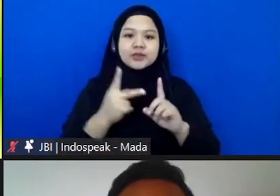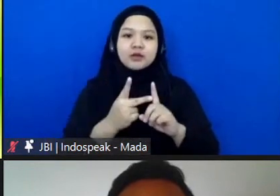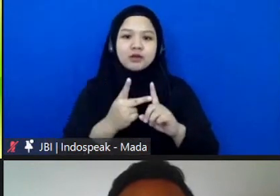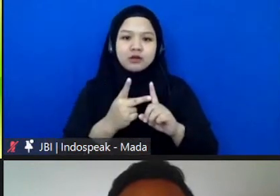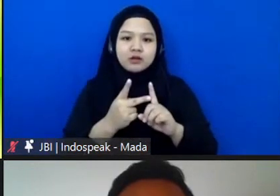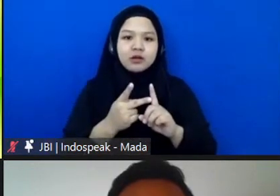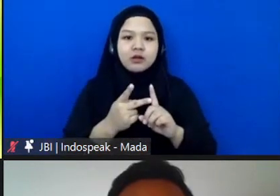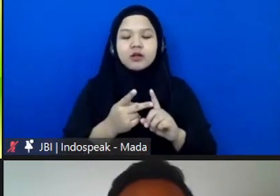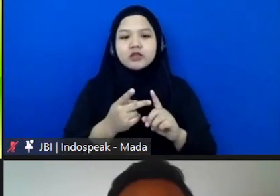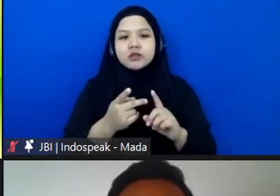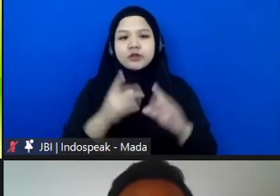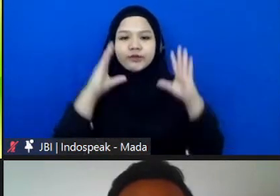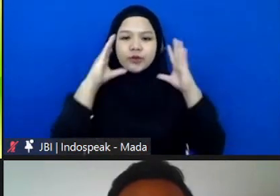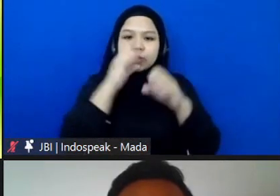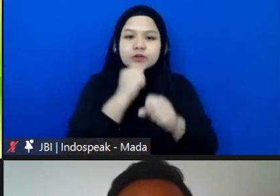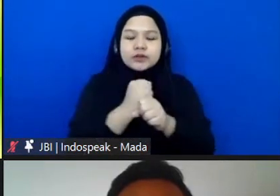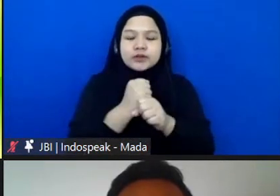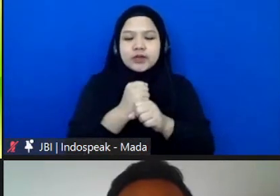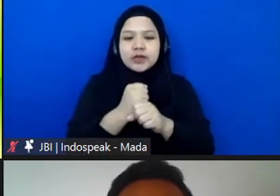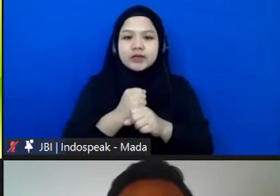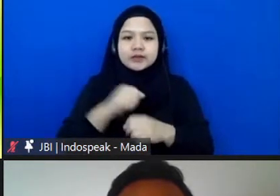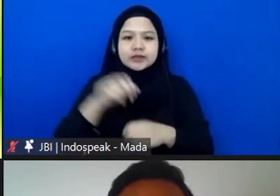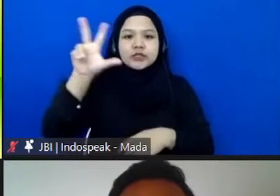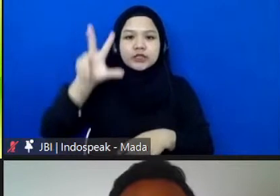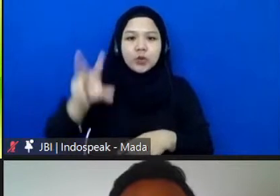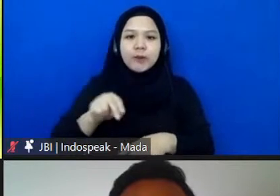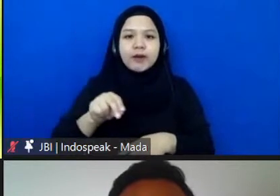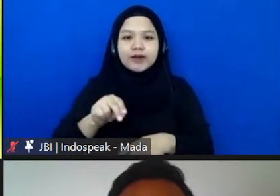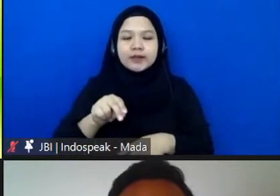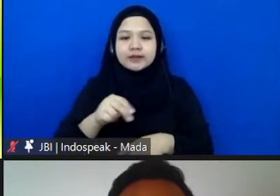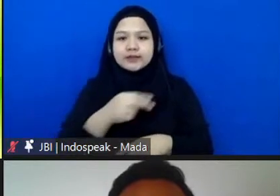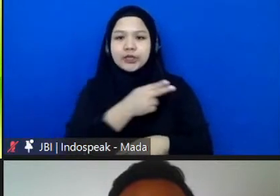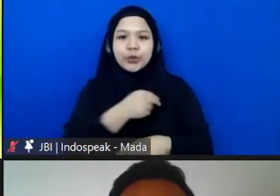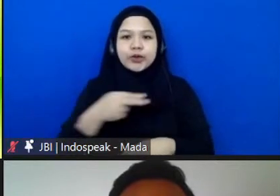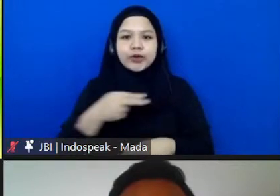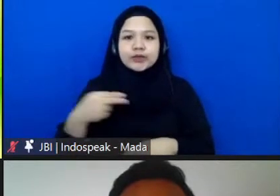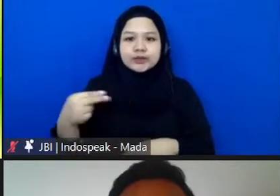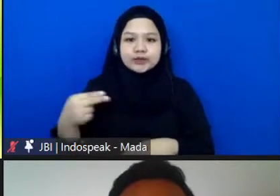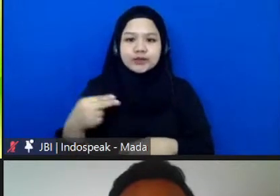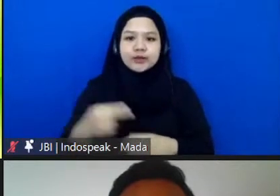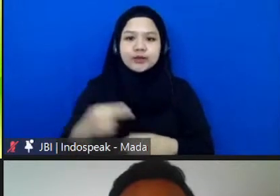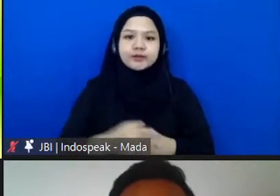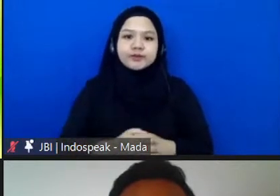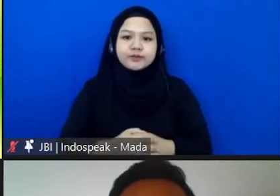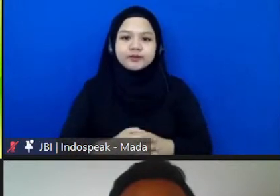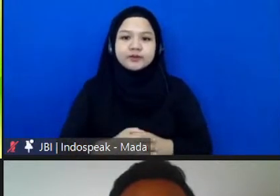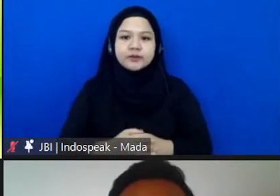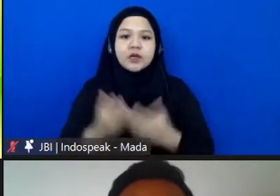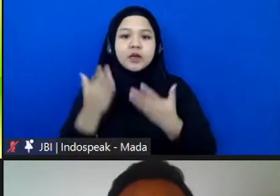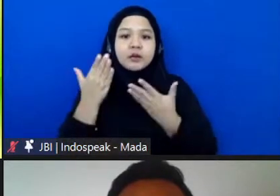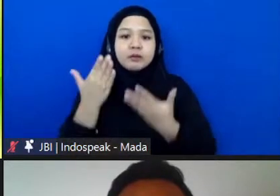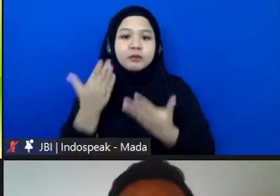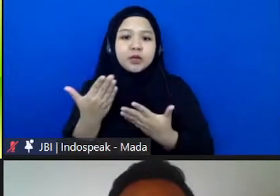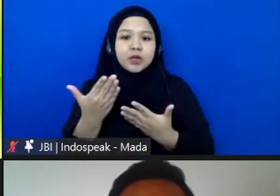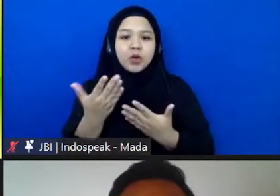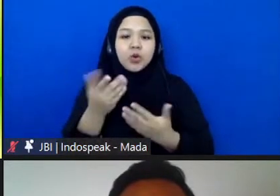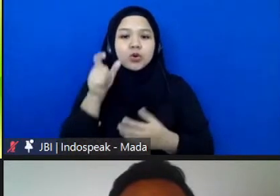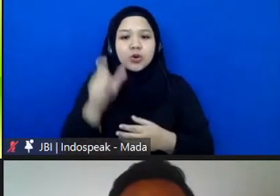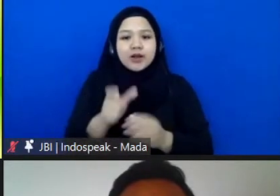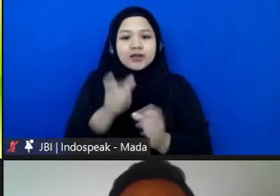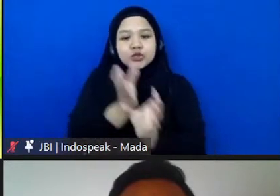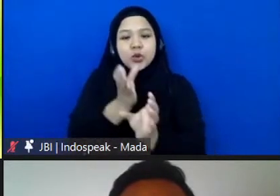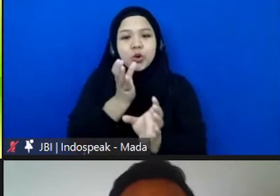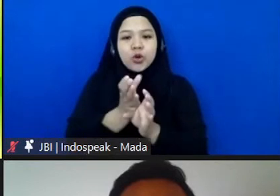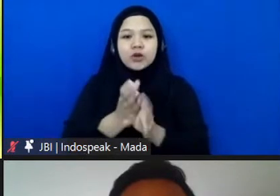in West Java, Indonesia. Ibu Dia is an Indonesian psychologist and public health practitioner with over 20 years of